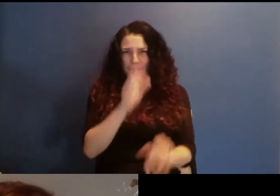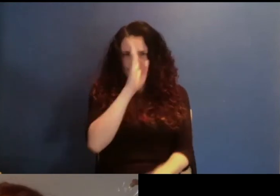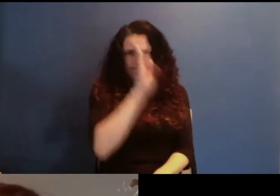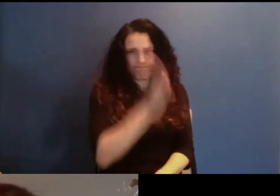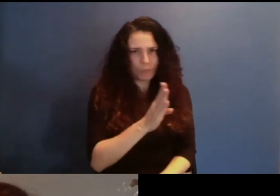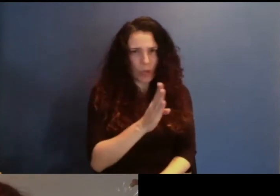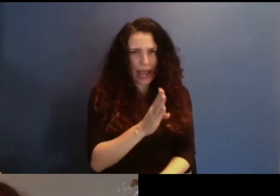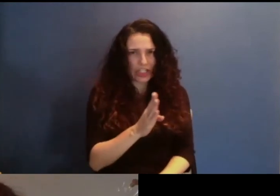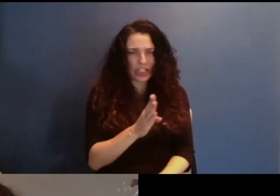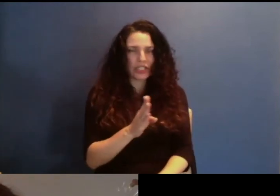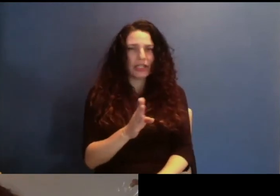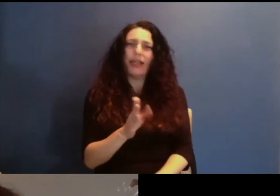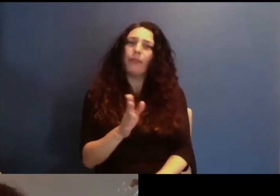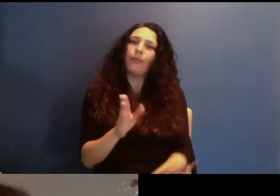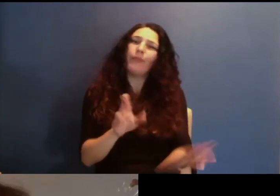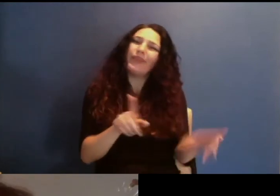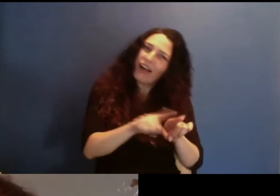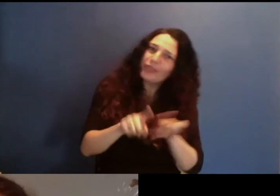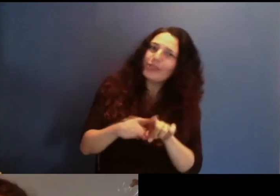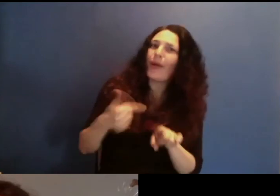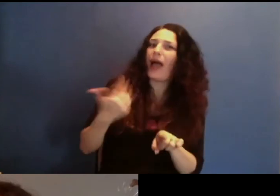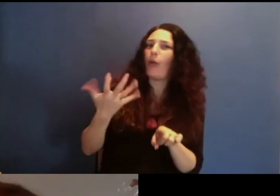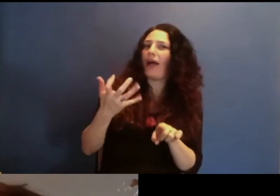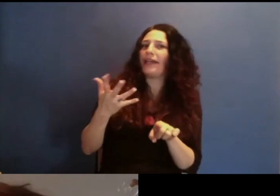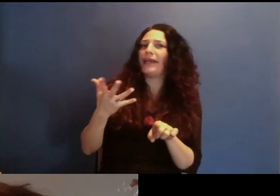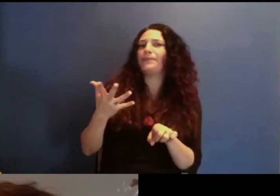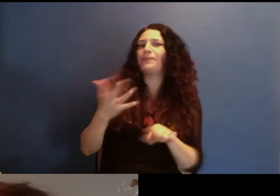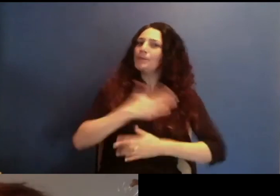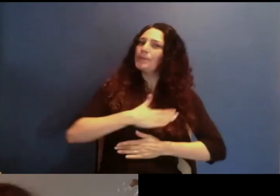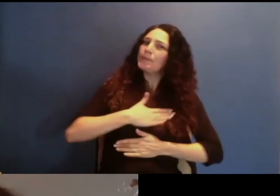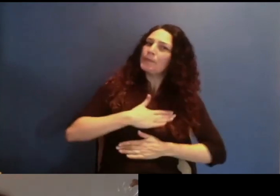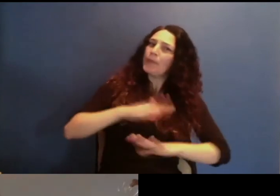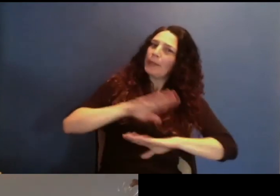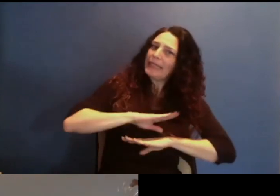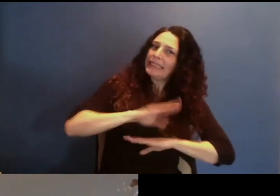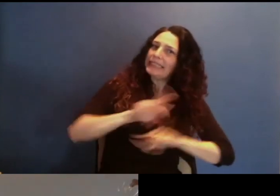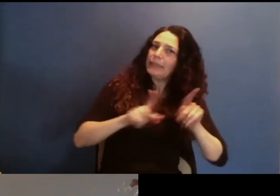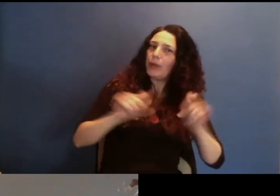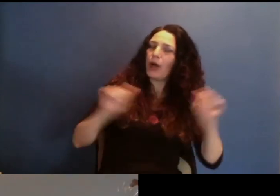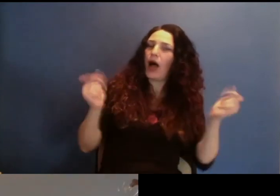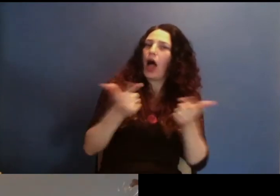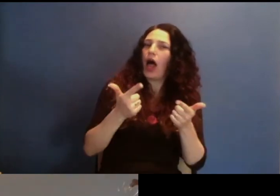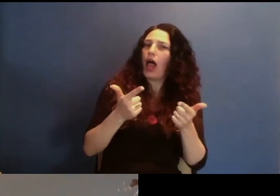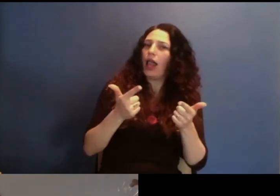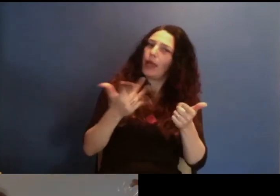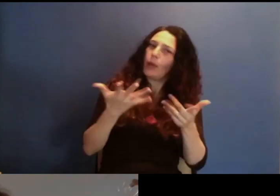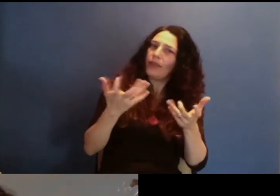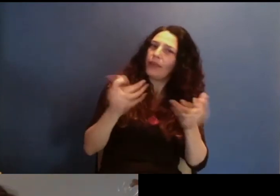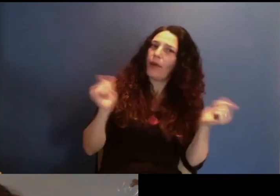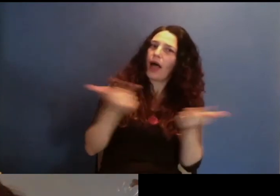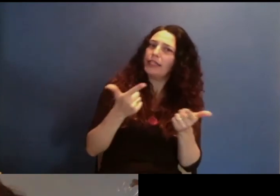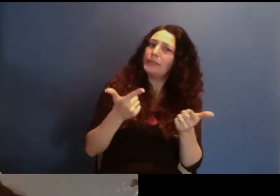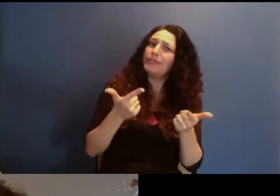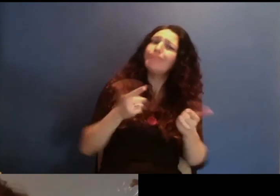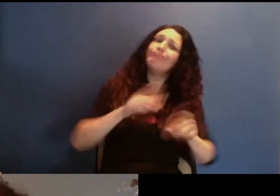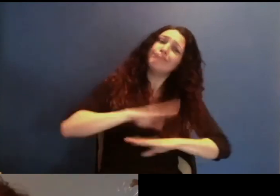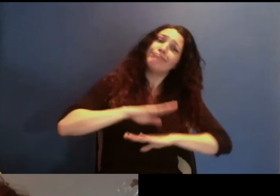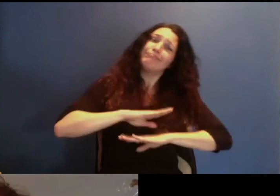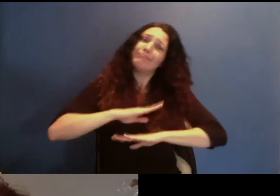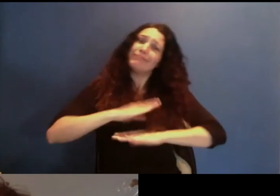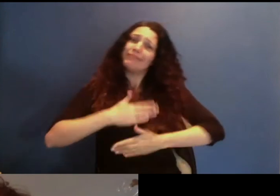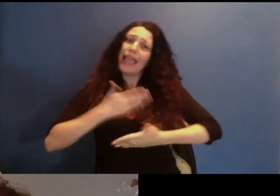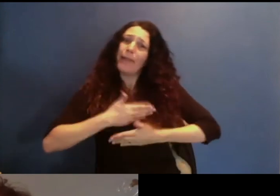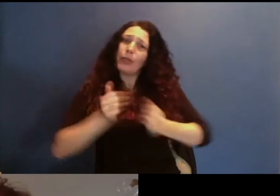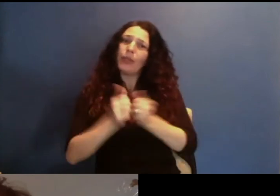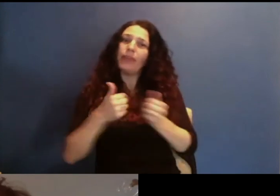So like I kind of want to make everyone around me happy. Again, disability shit, blah, blah, blah. But so even back then though, I